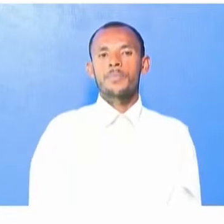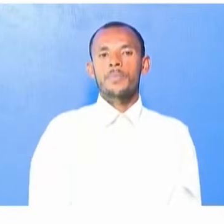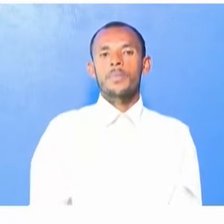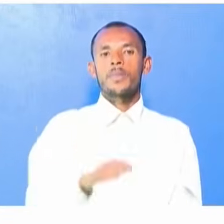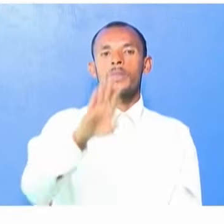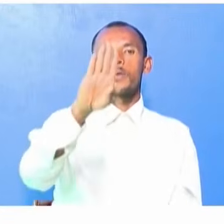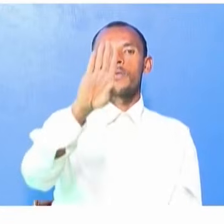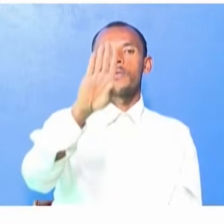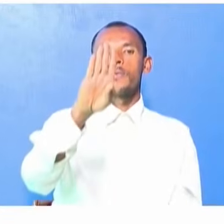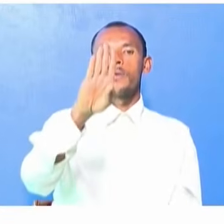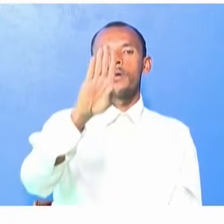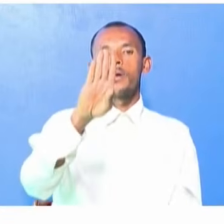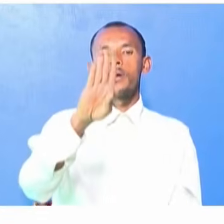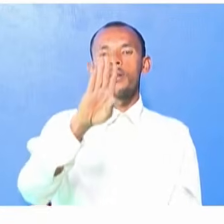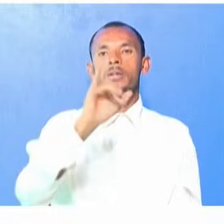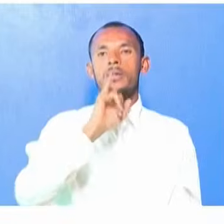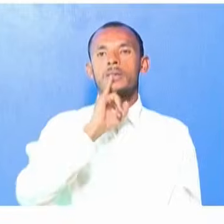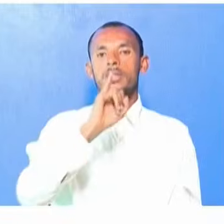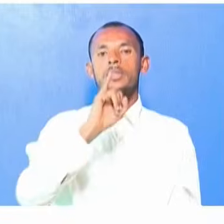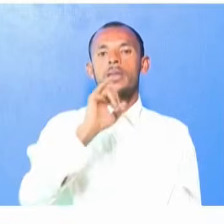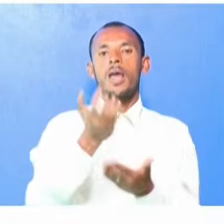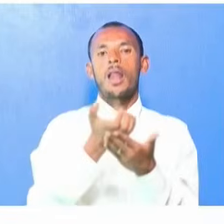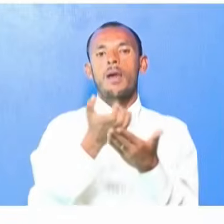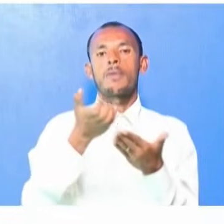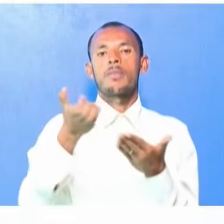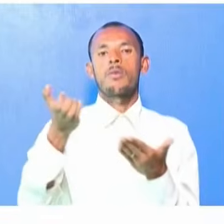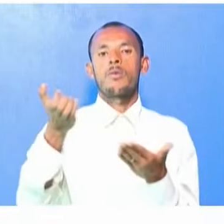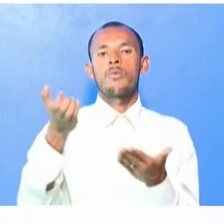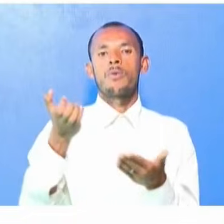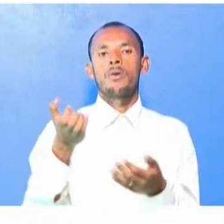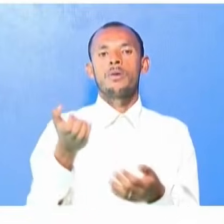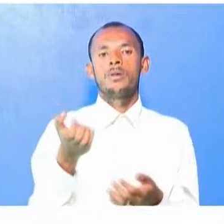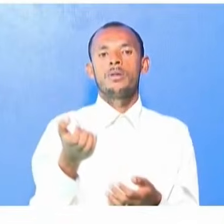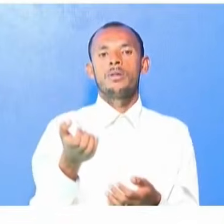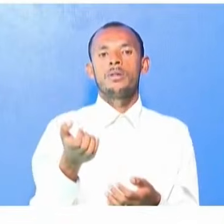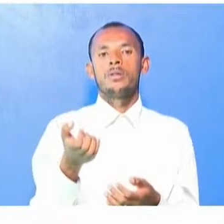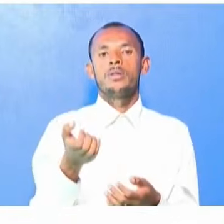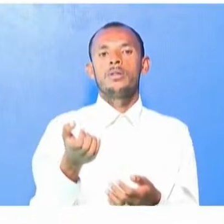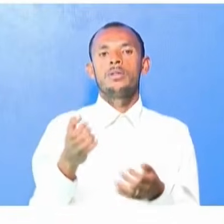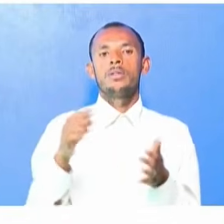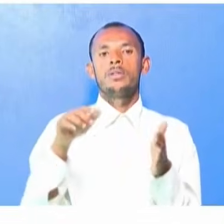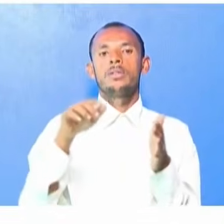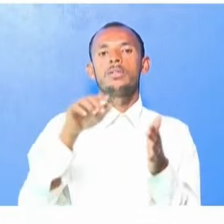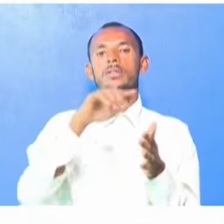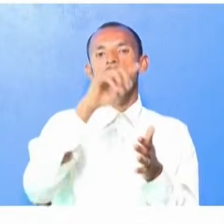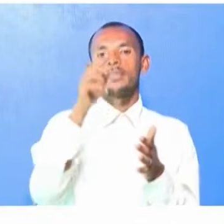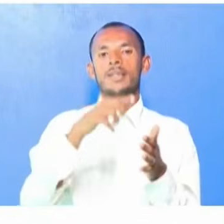4 is element of Z minus.